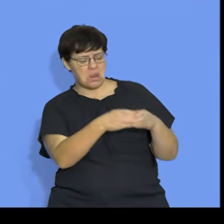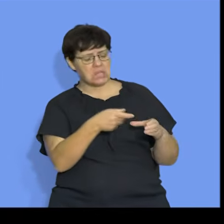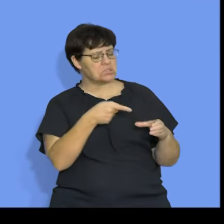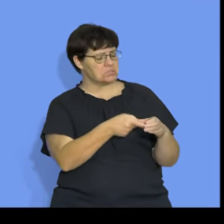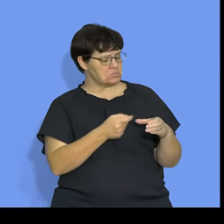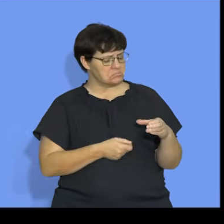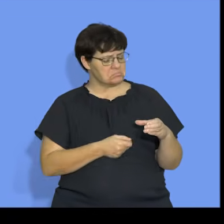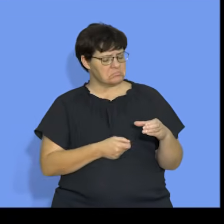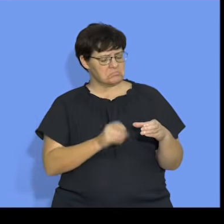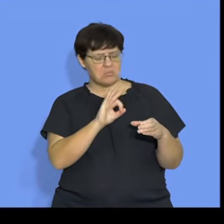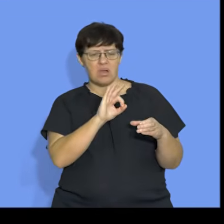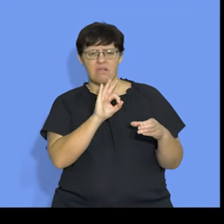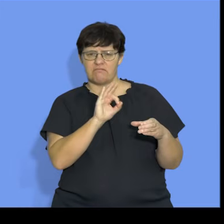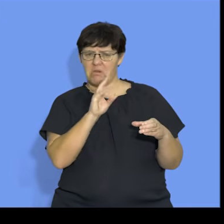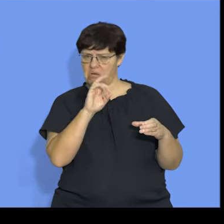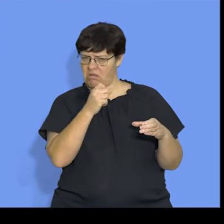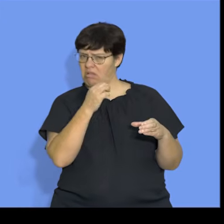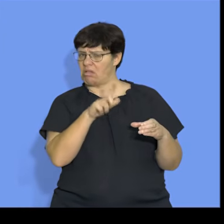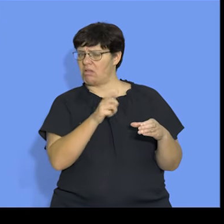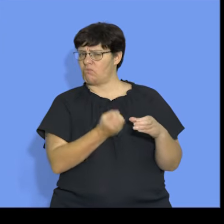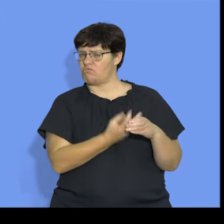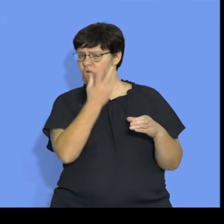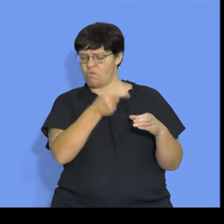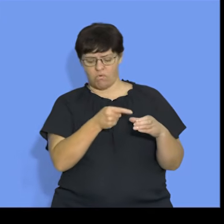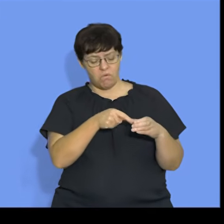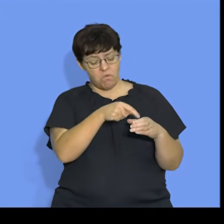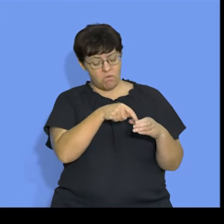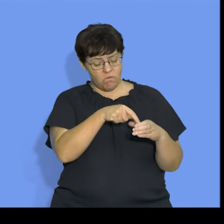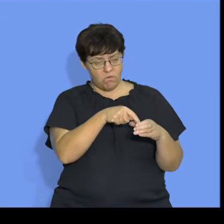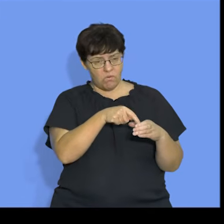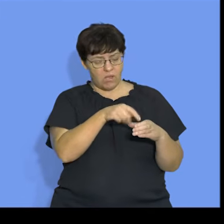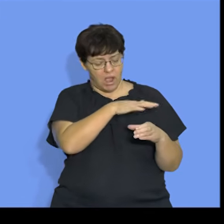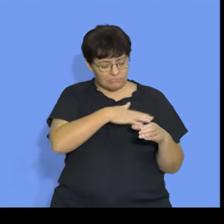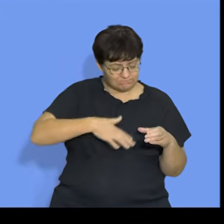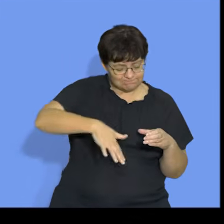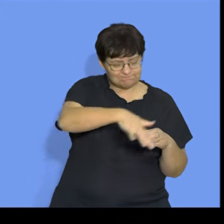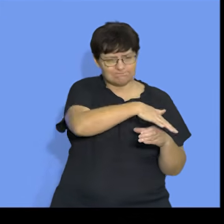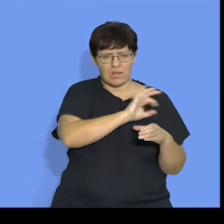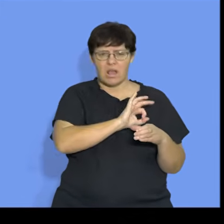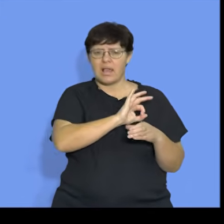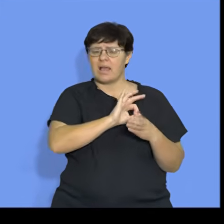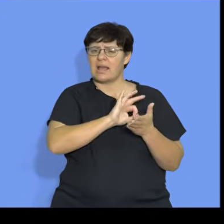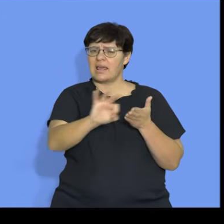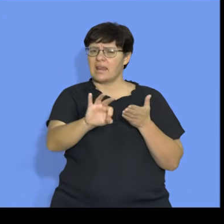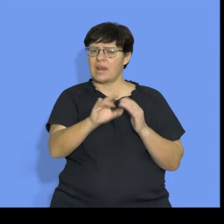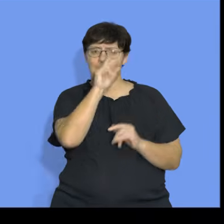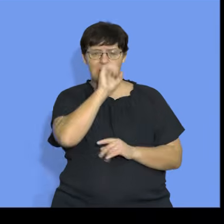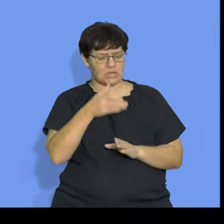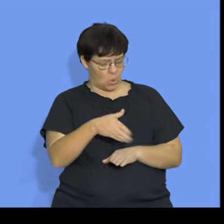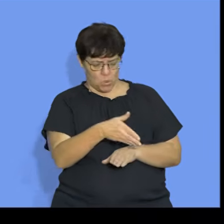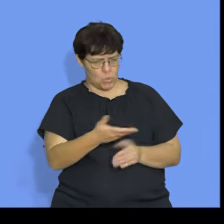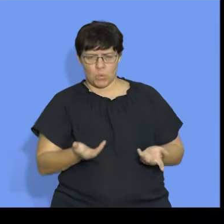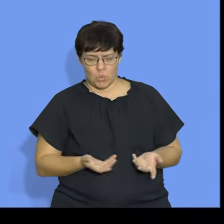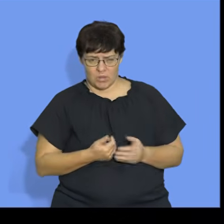there was a fungal growth. Around this fungal growth was a clear area where no bacteria